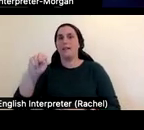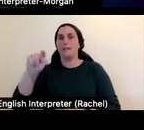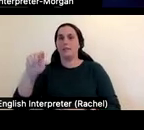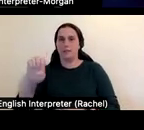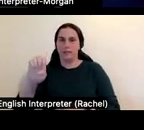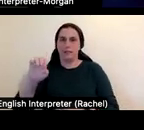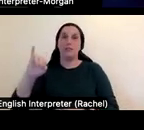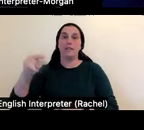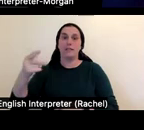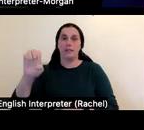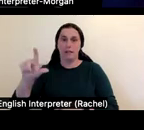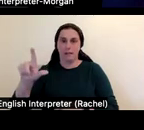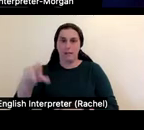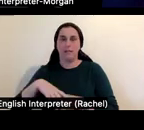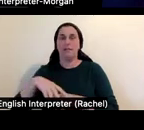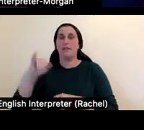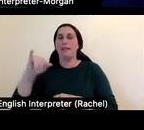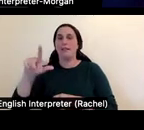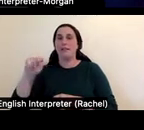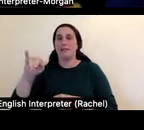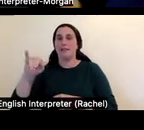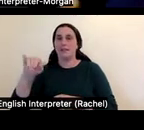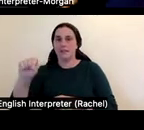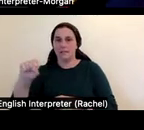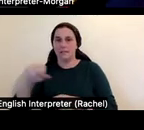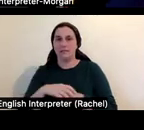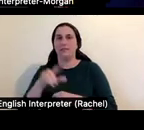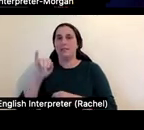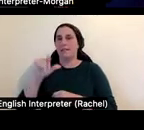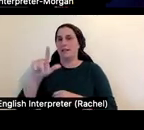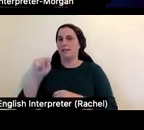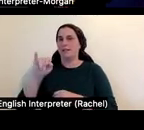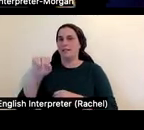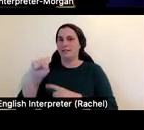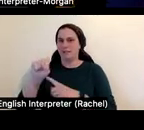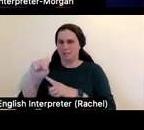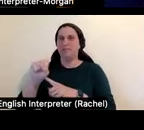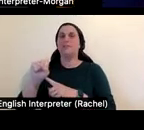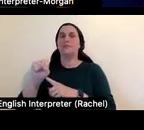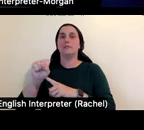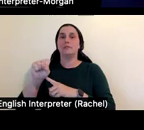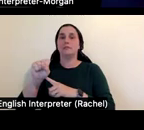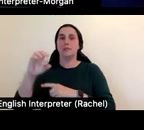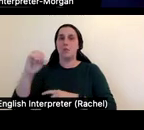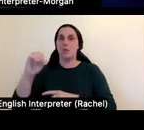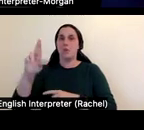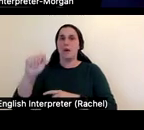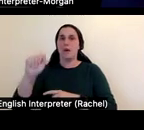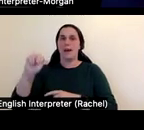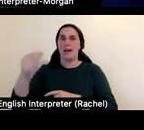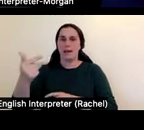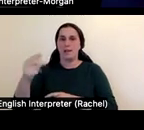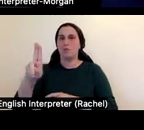Igel. Iltis. Iltis. Iltis. Iltis. Orang-Utan.